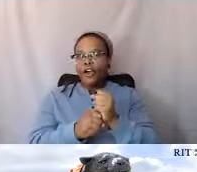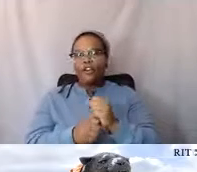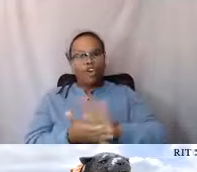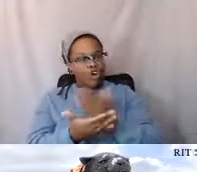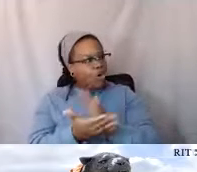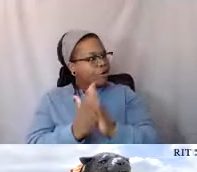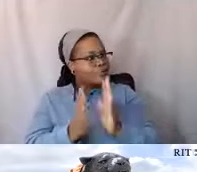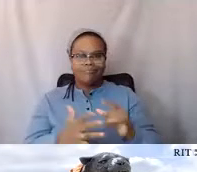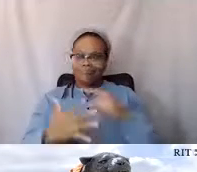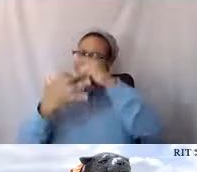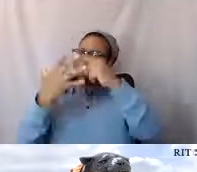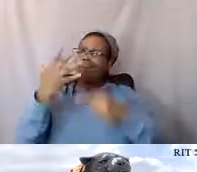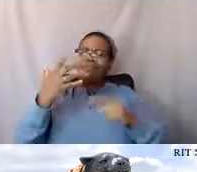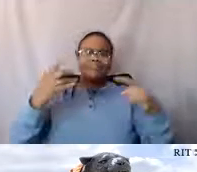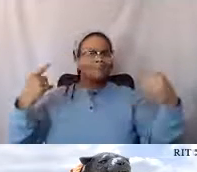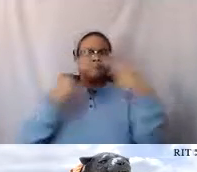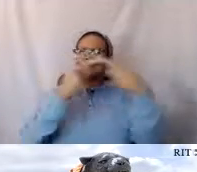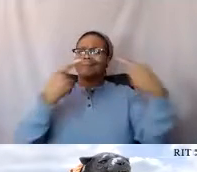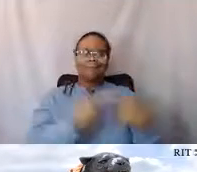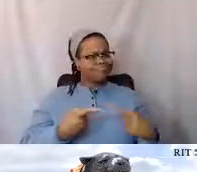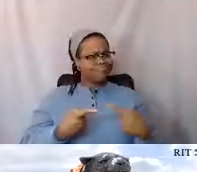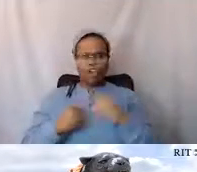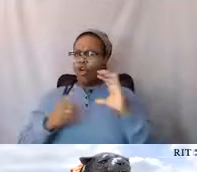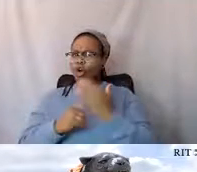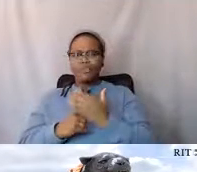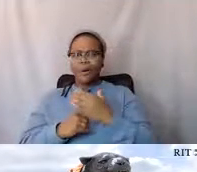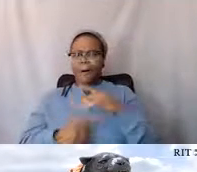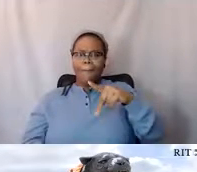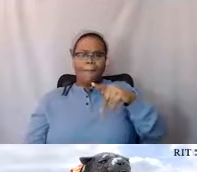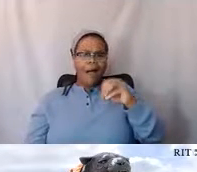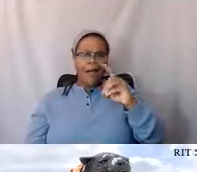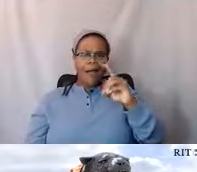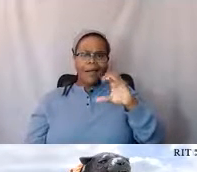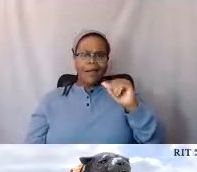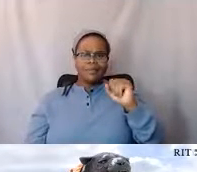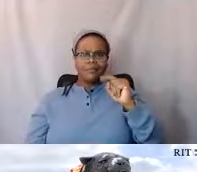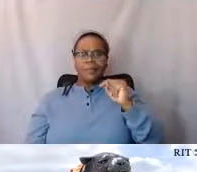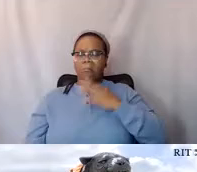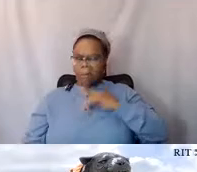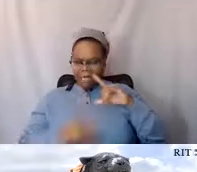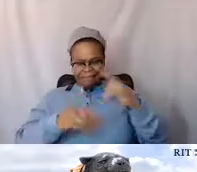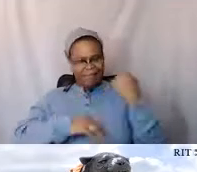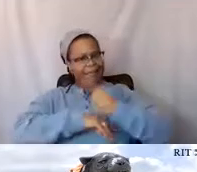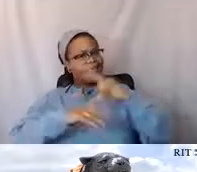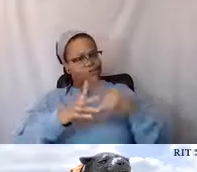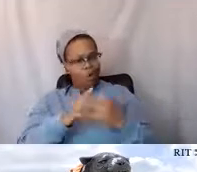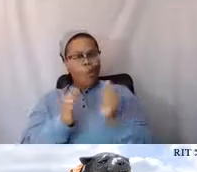is a cross-cultural, intersectional podcast. I love it. I start my day sometimes with